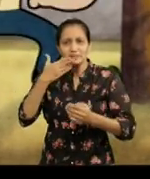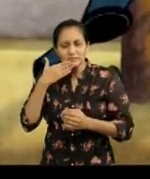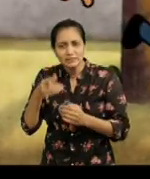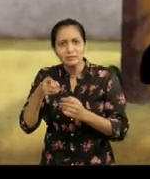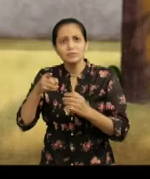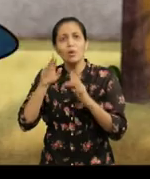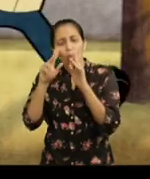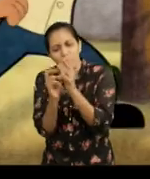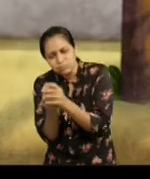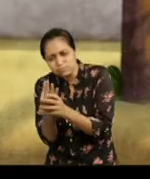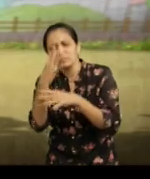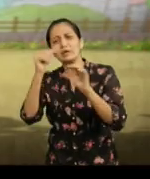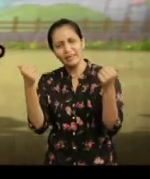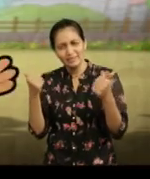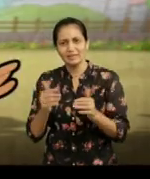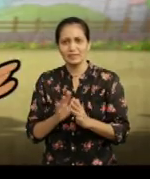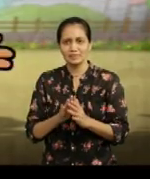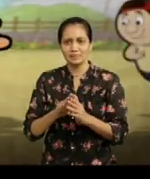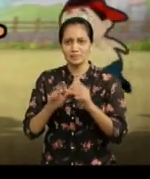compassion to blossom.